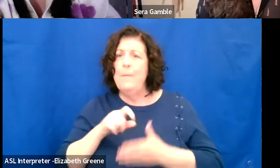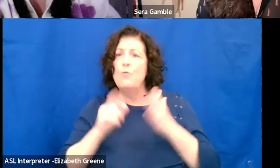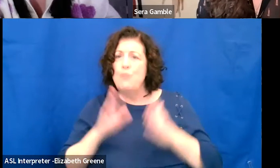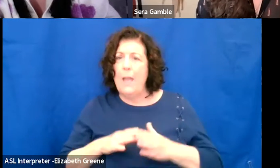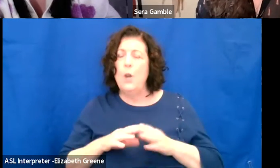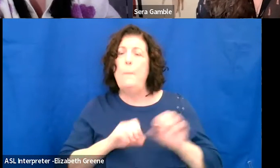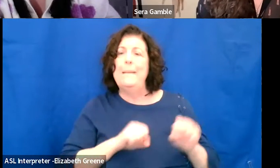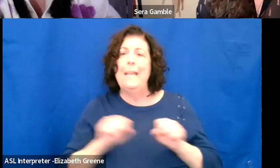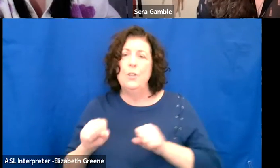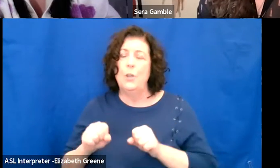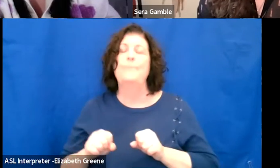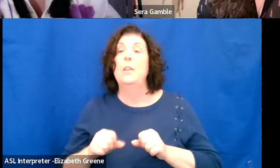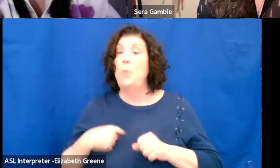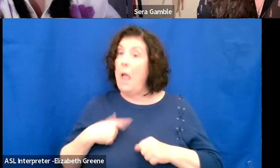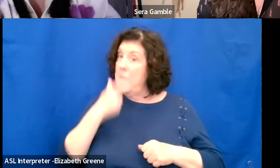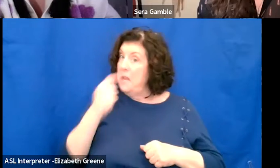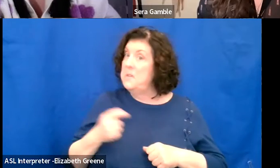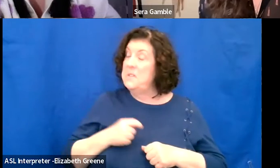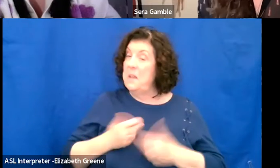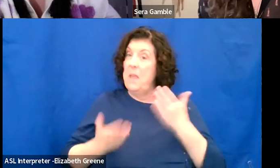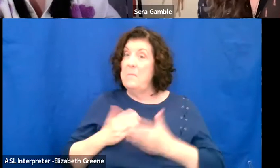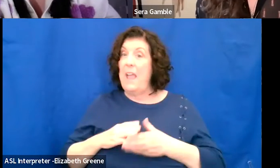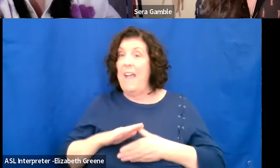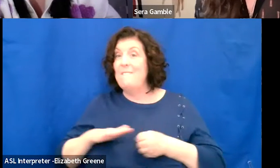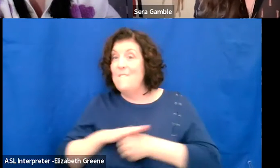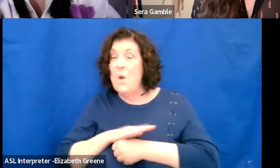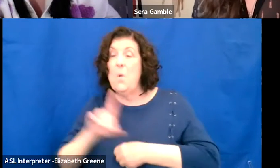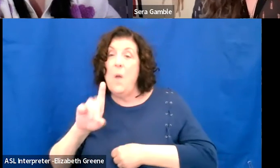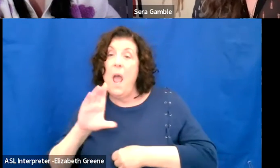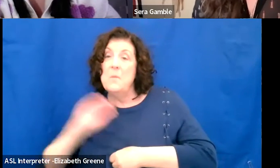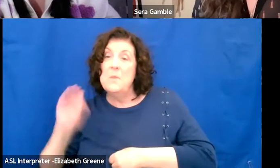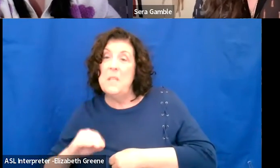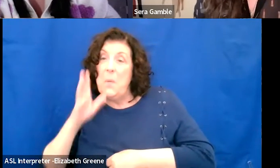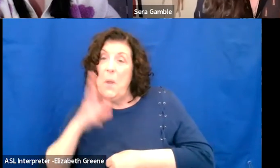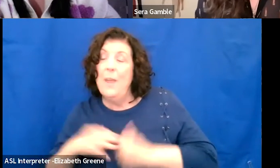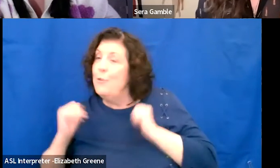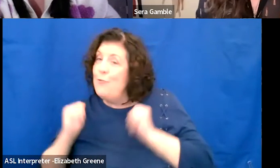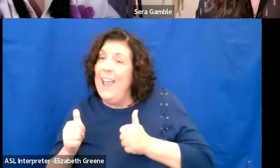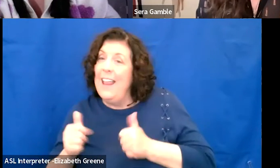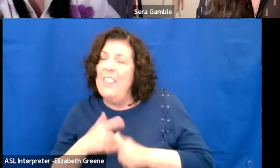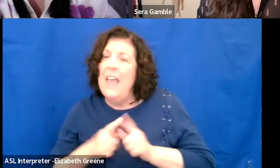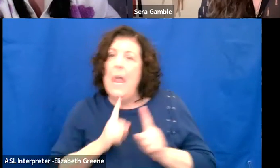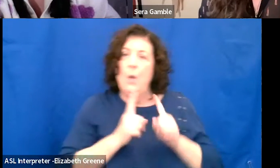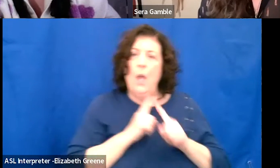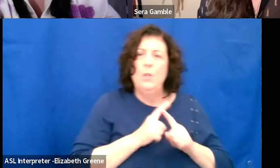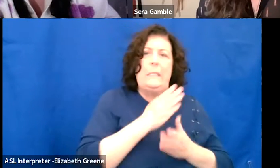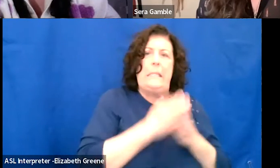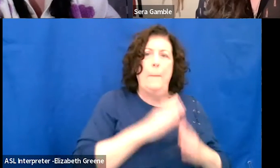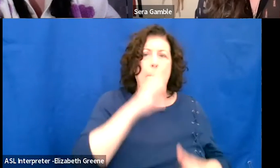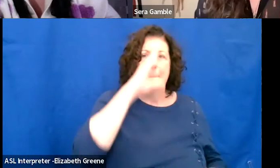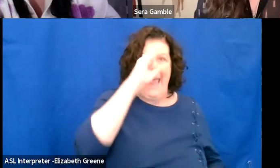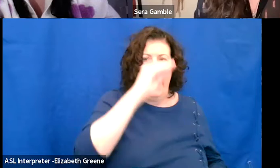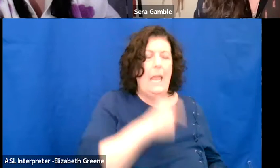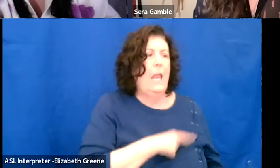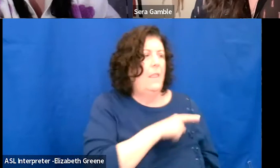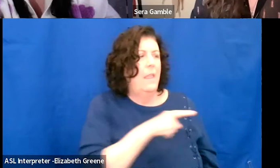a couple of male writers who told me stuff I hadn't thought about what pressure they felt as they